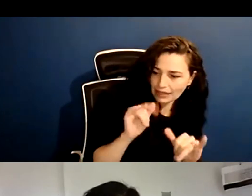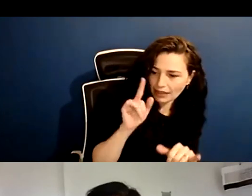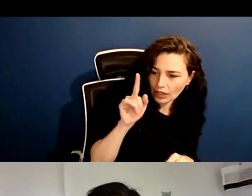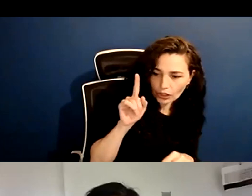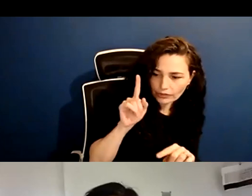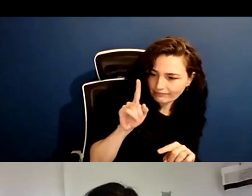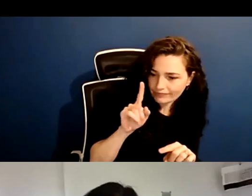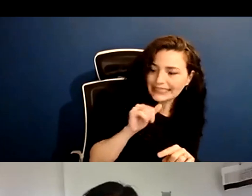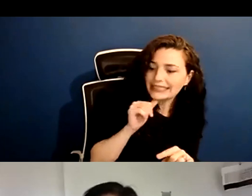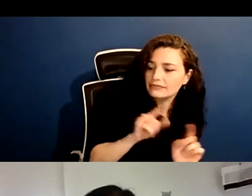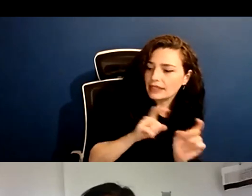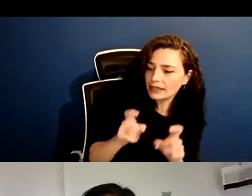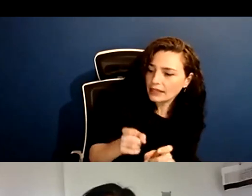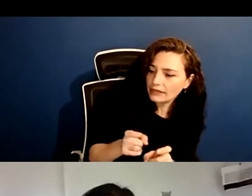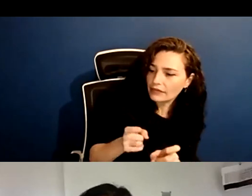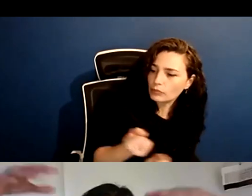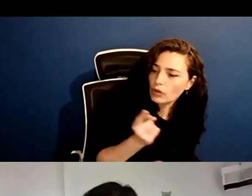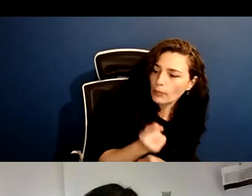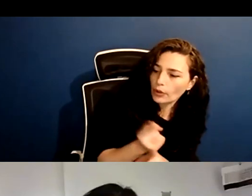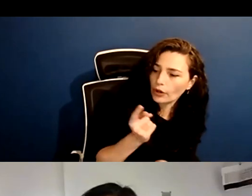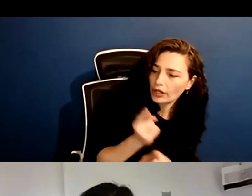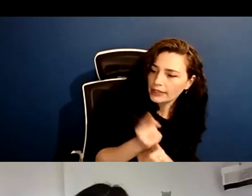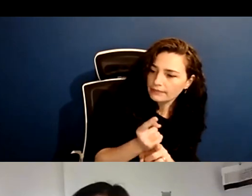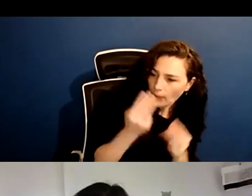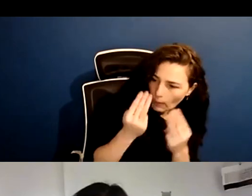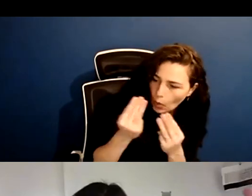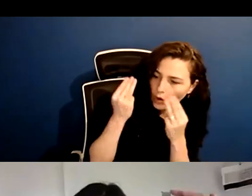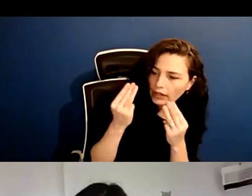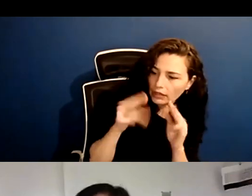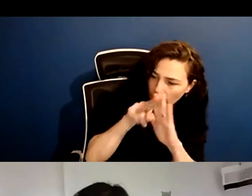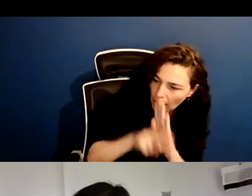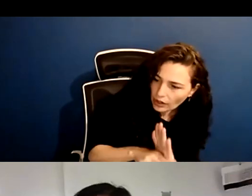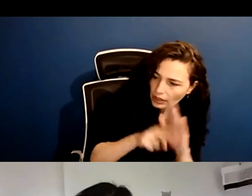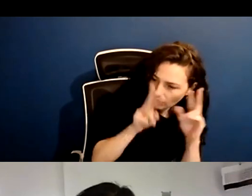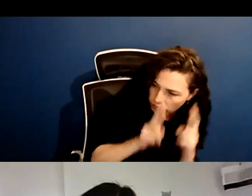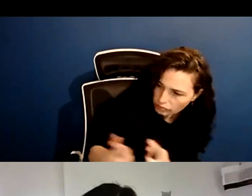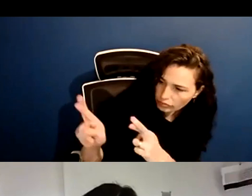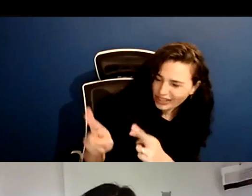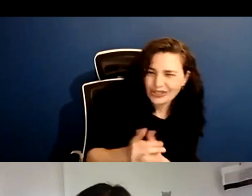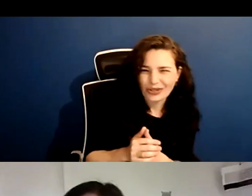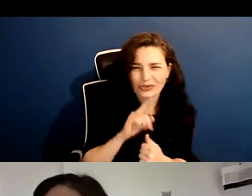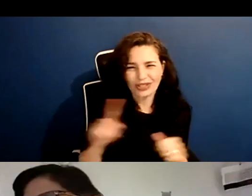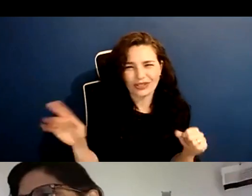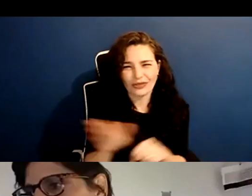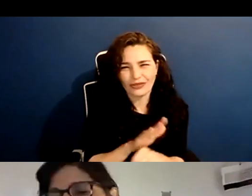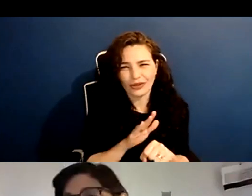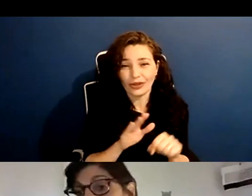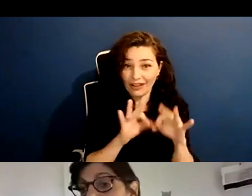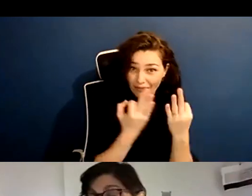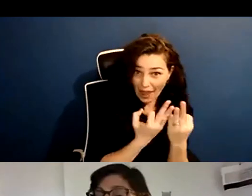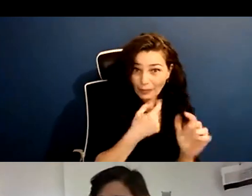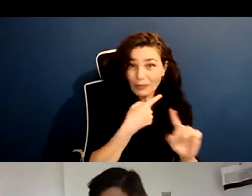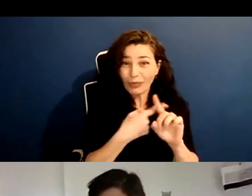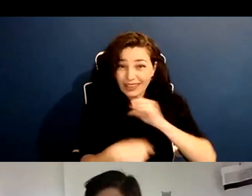this movement, it's not just personal family, it's the greater, you know, it's the entire country, really, or those